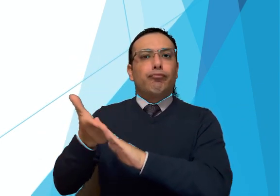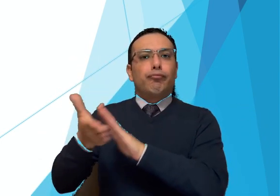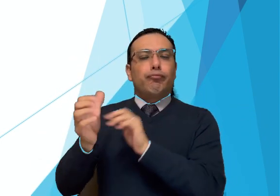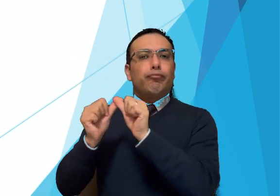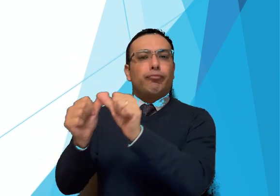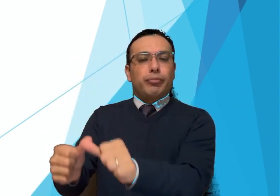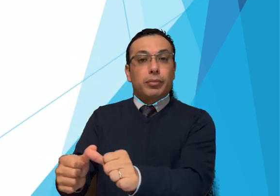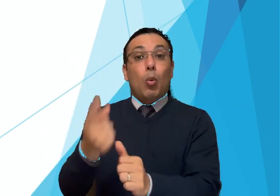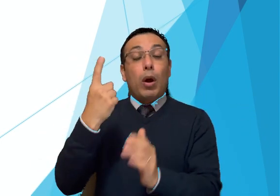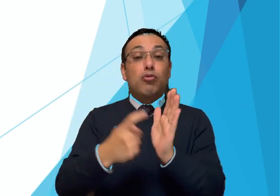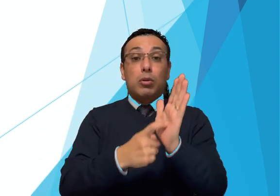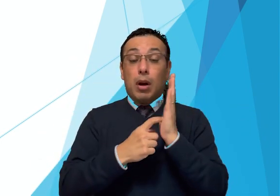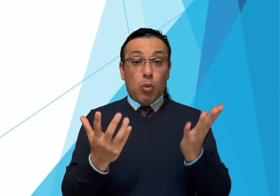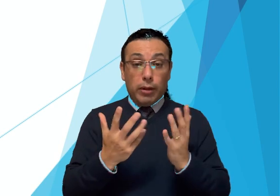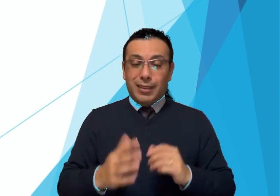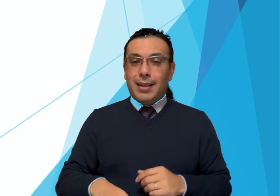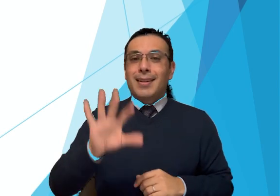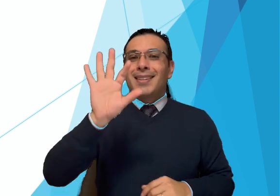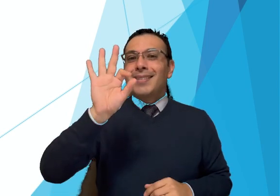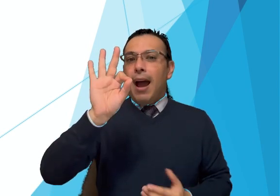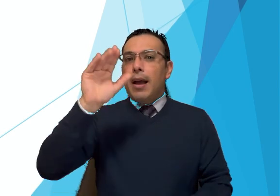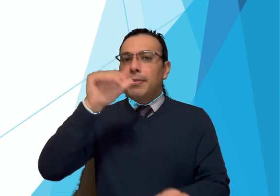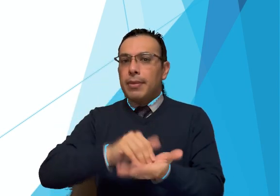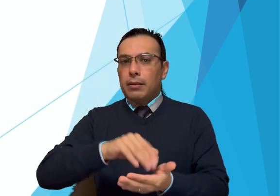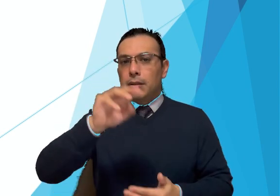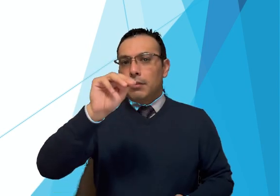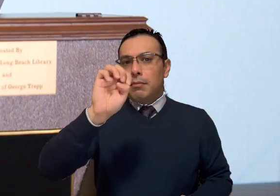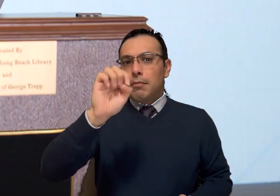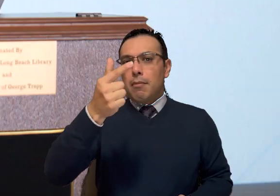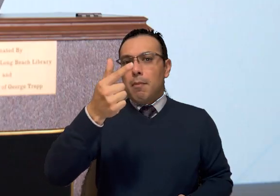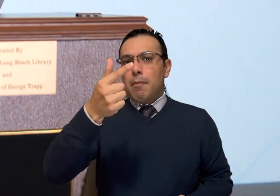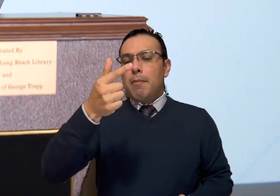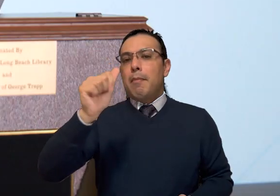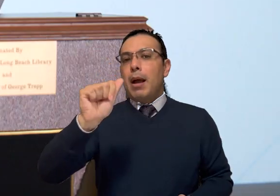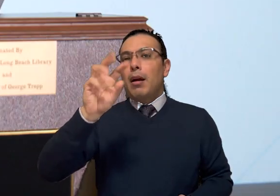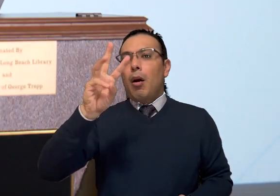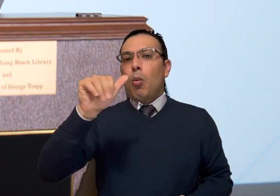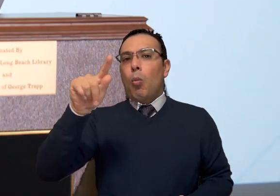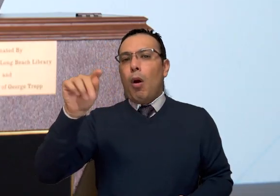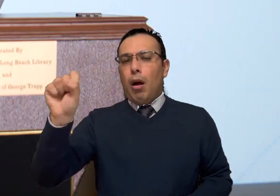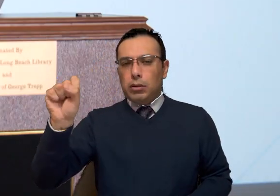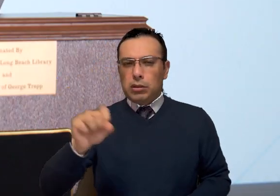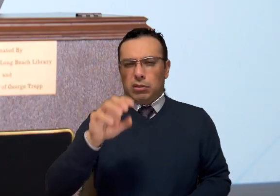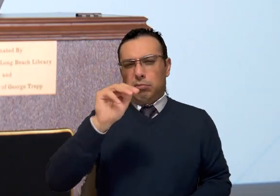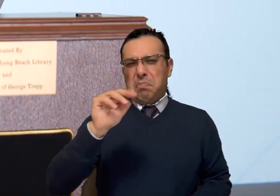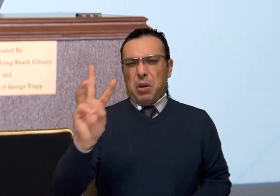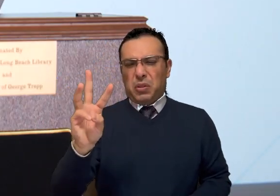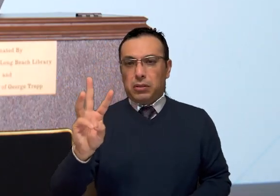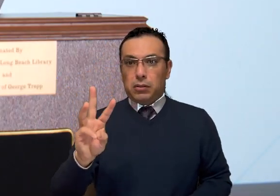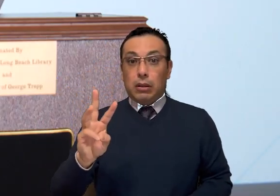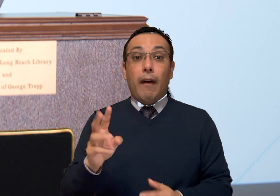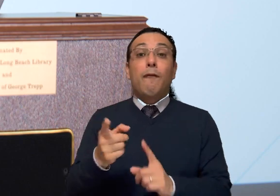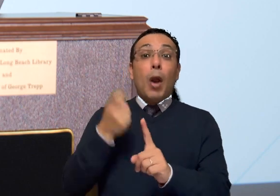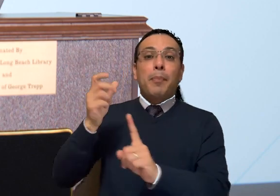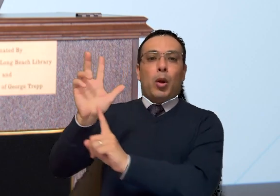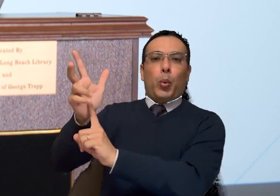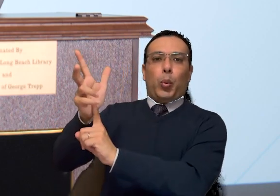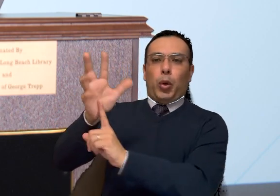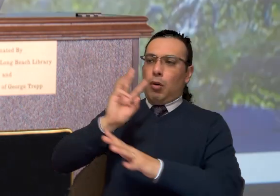state legislation is 9,000 megawatts of offshore wind. How are we going to do